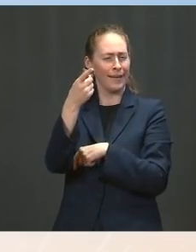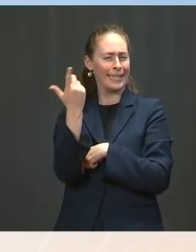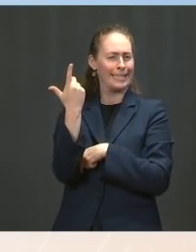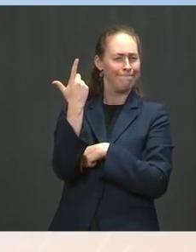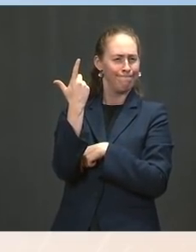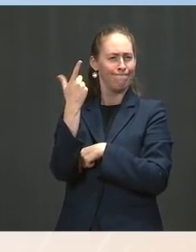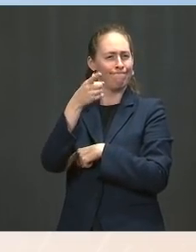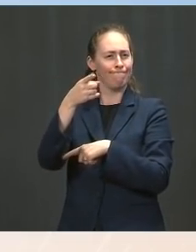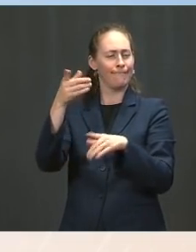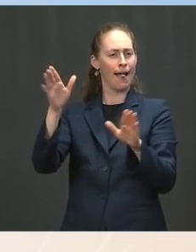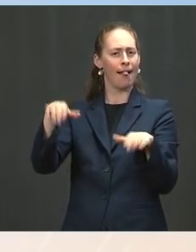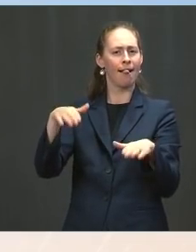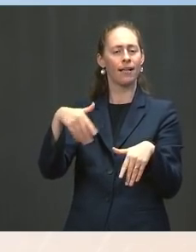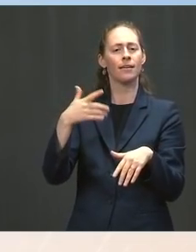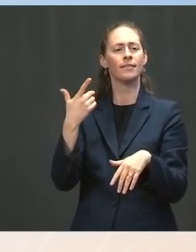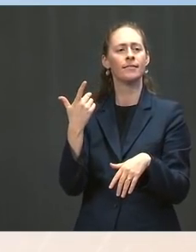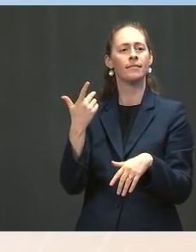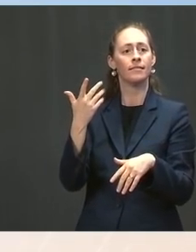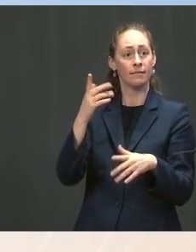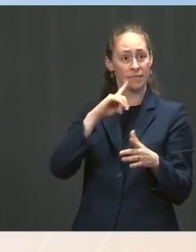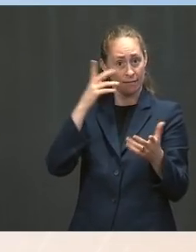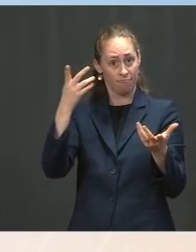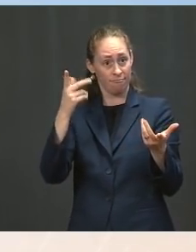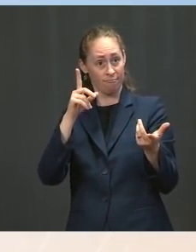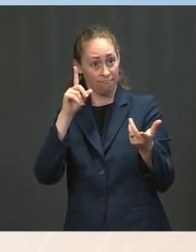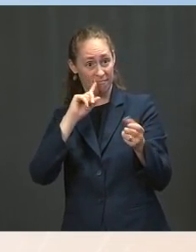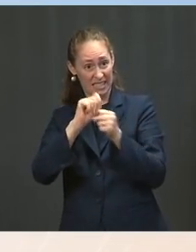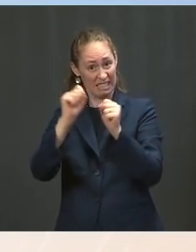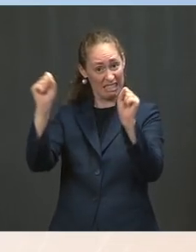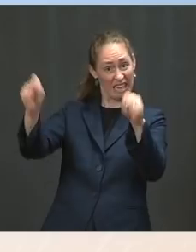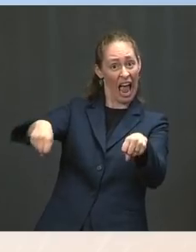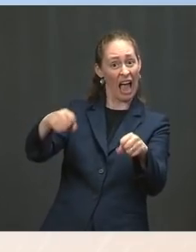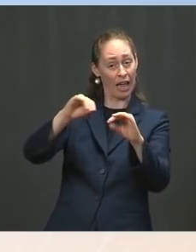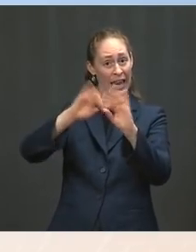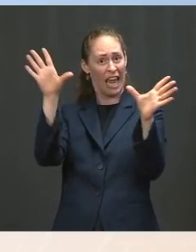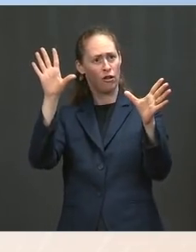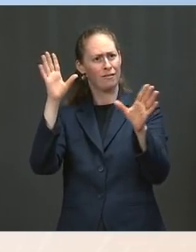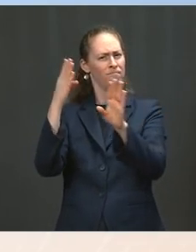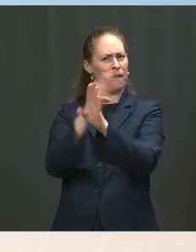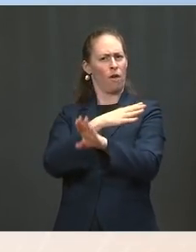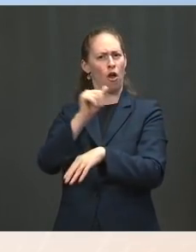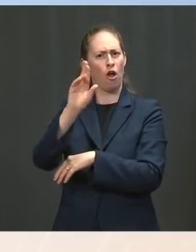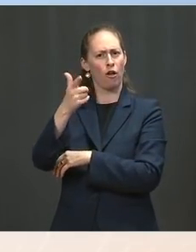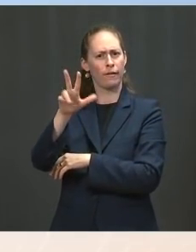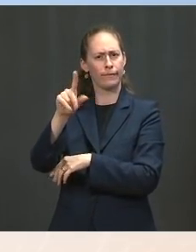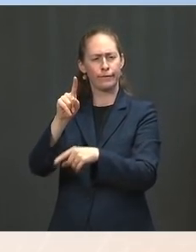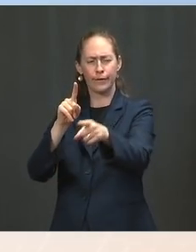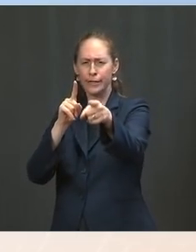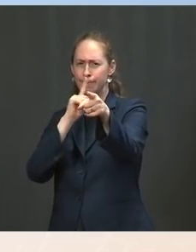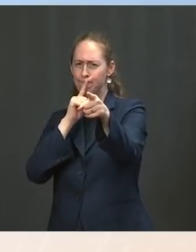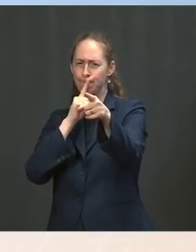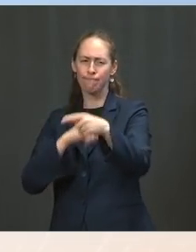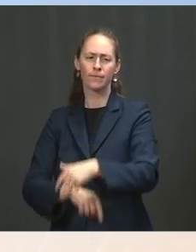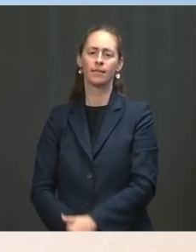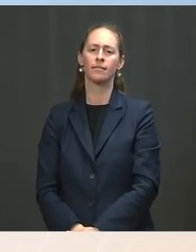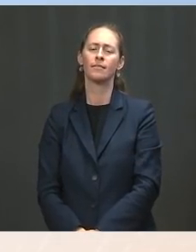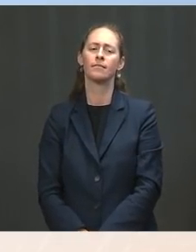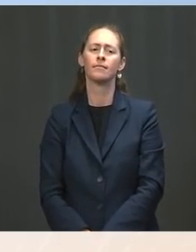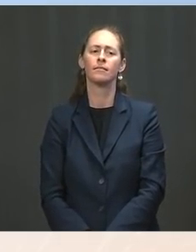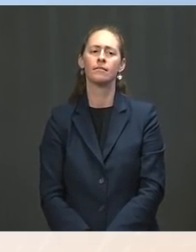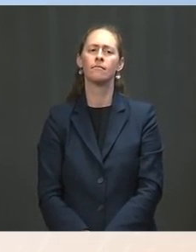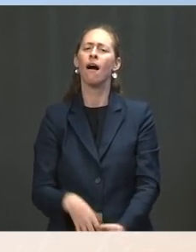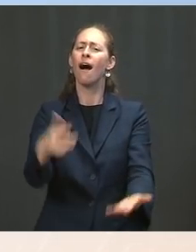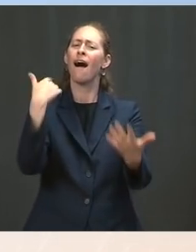get them out. You didn't set a time frame by August 31st. So, Is that- as I've said before, as the President has said before, we